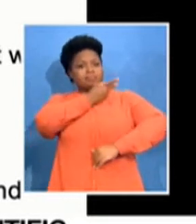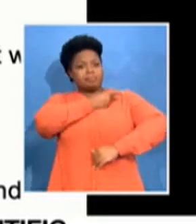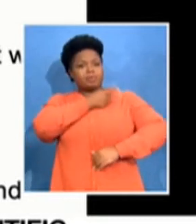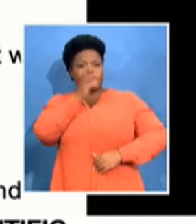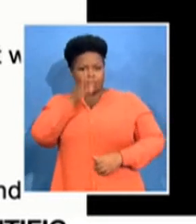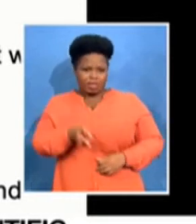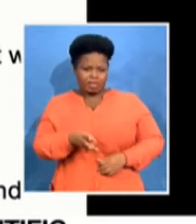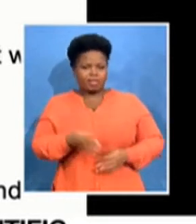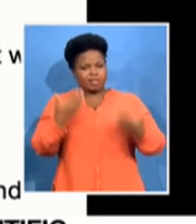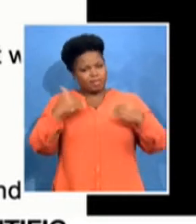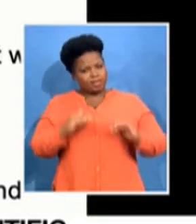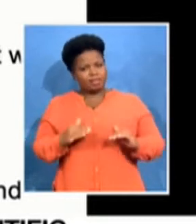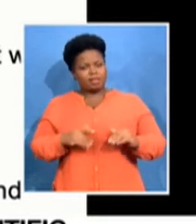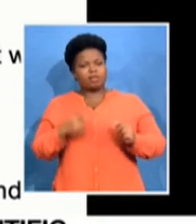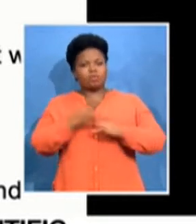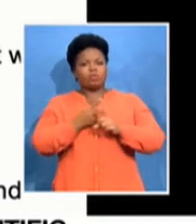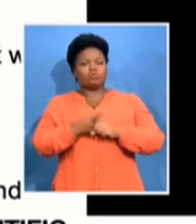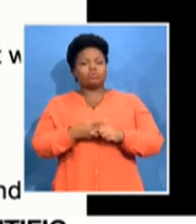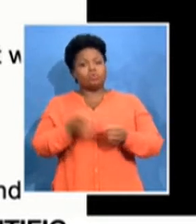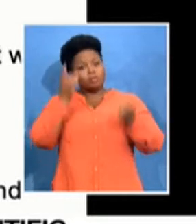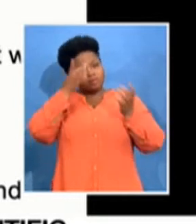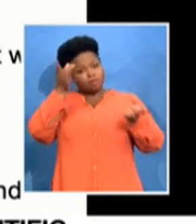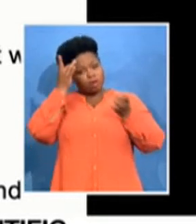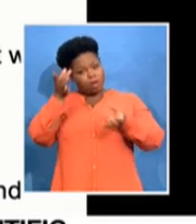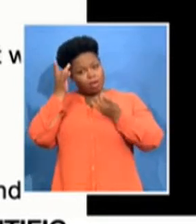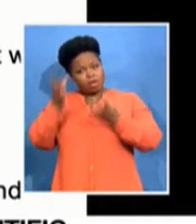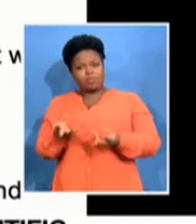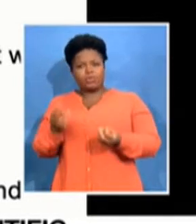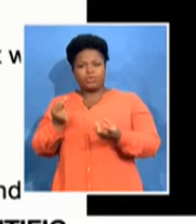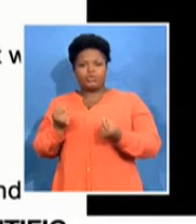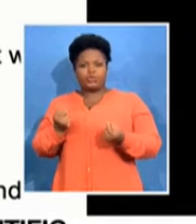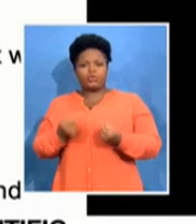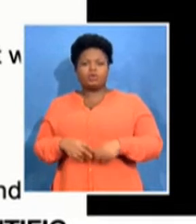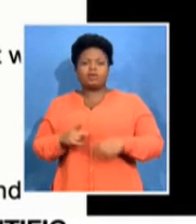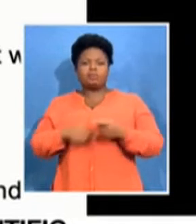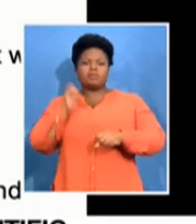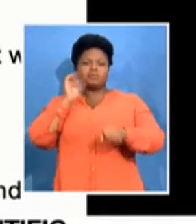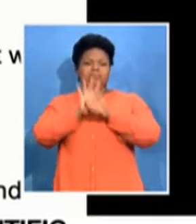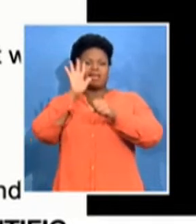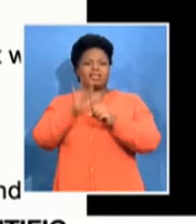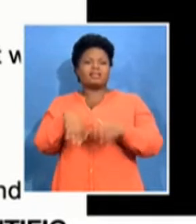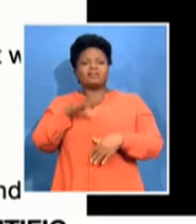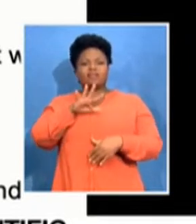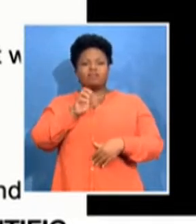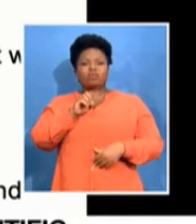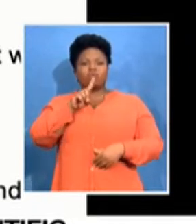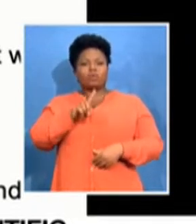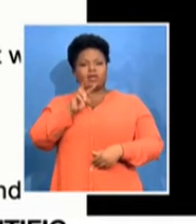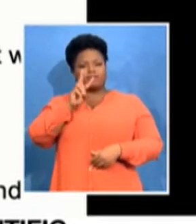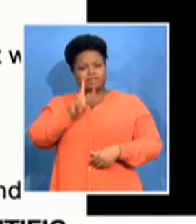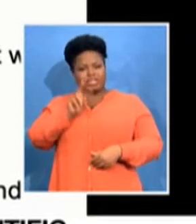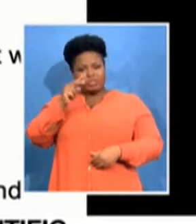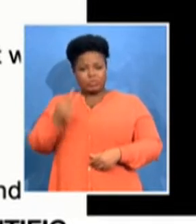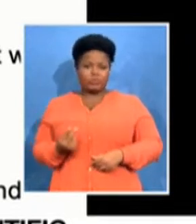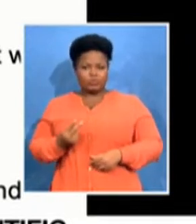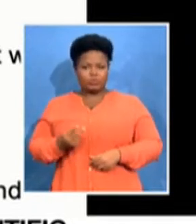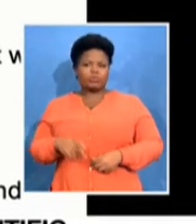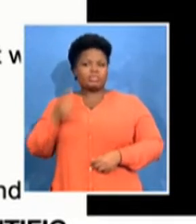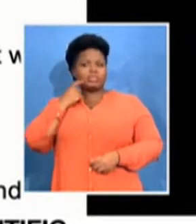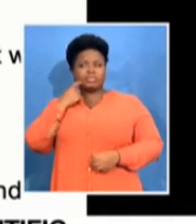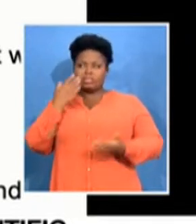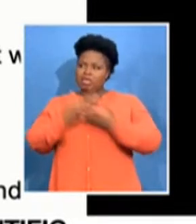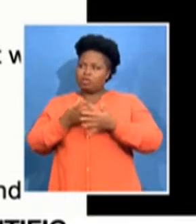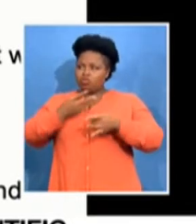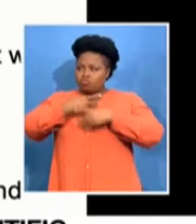information that's about the effect of the 501V2 to also producing high-level titer